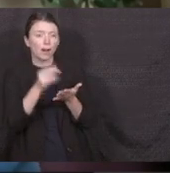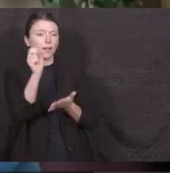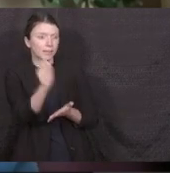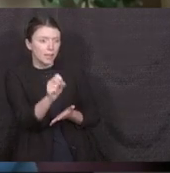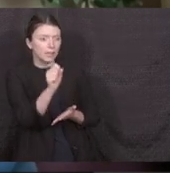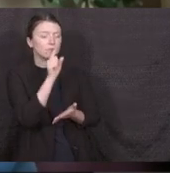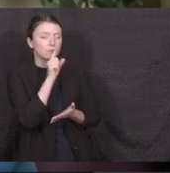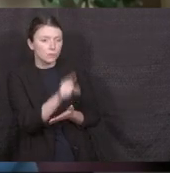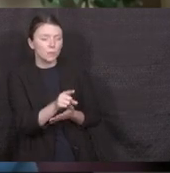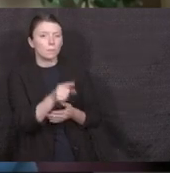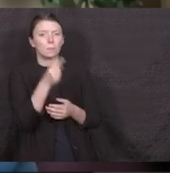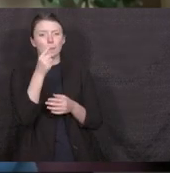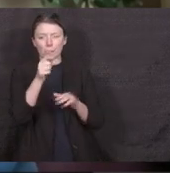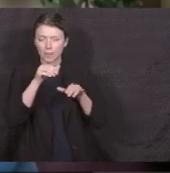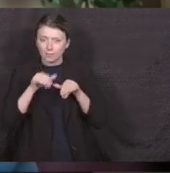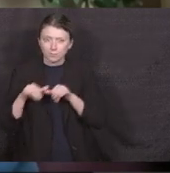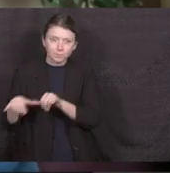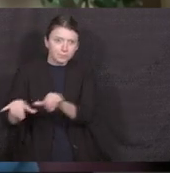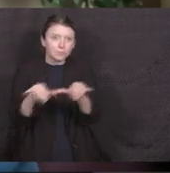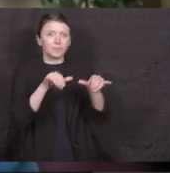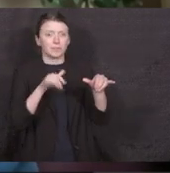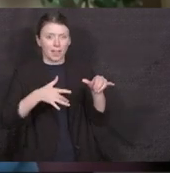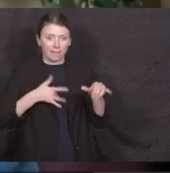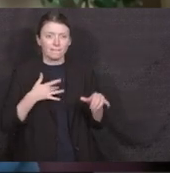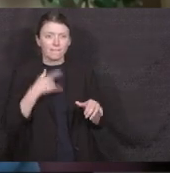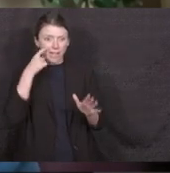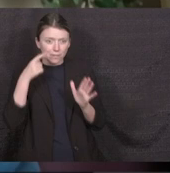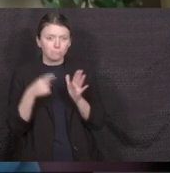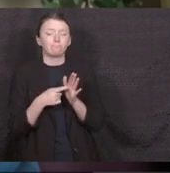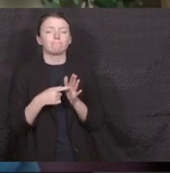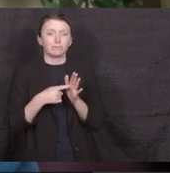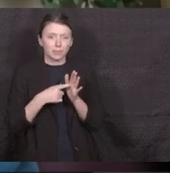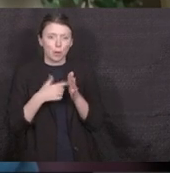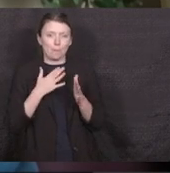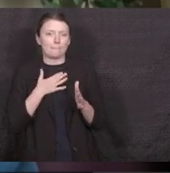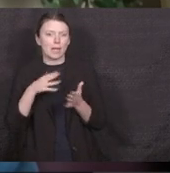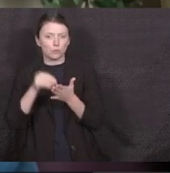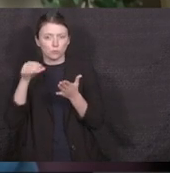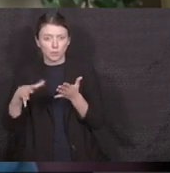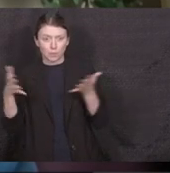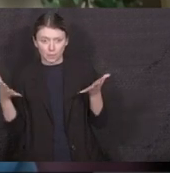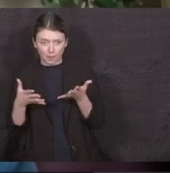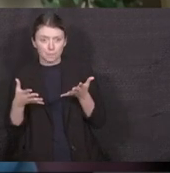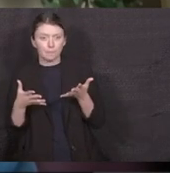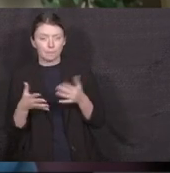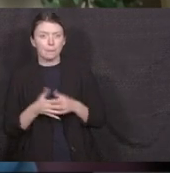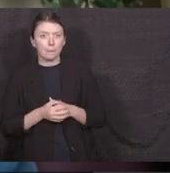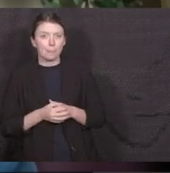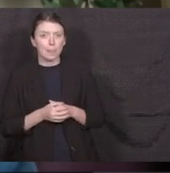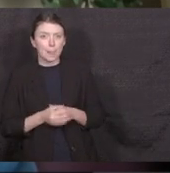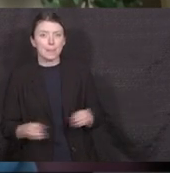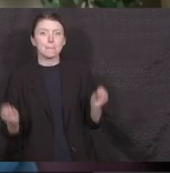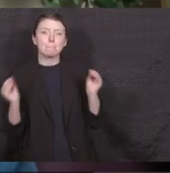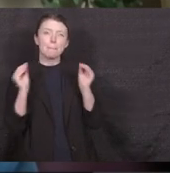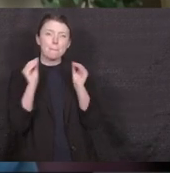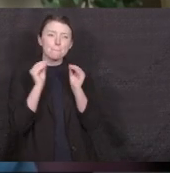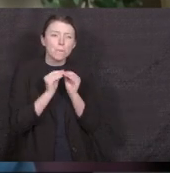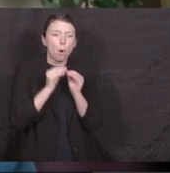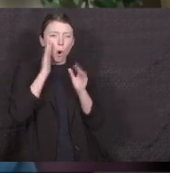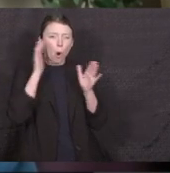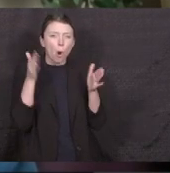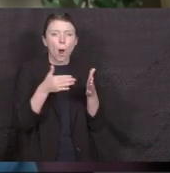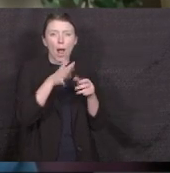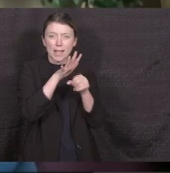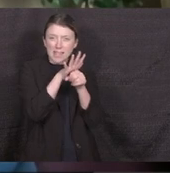one consistent thing across the entire spectrum of all of my students, it's more attention to the